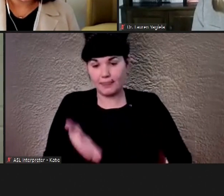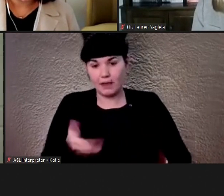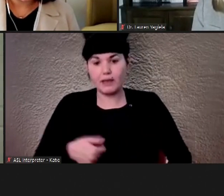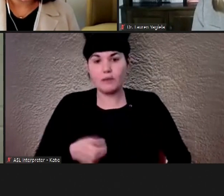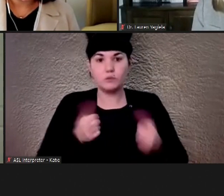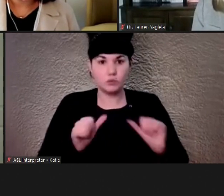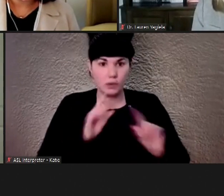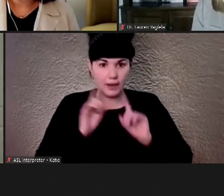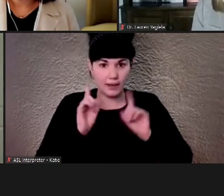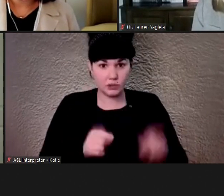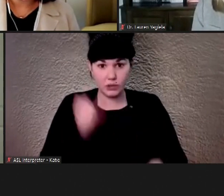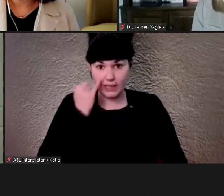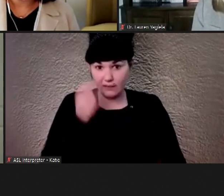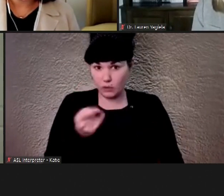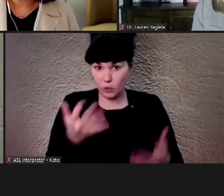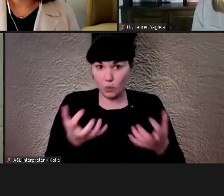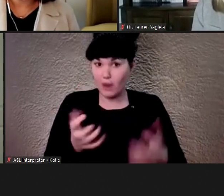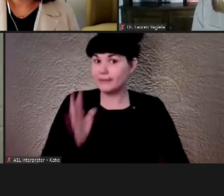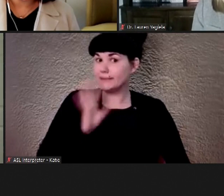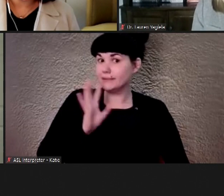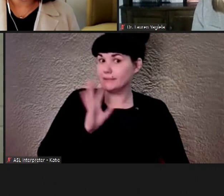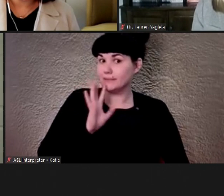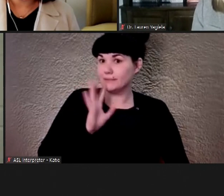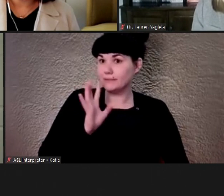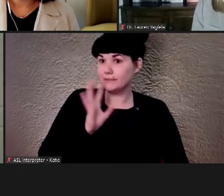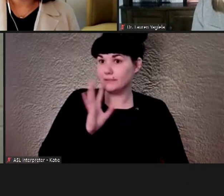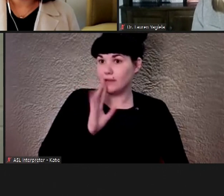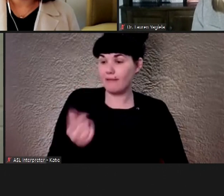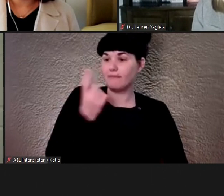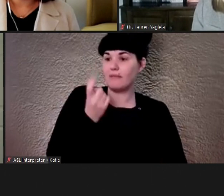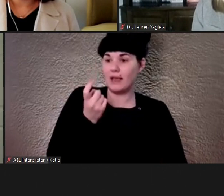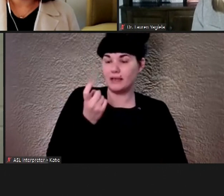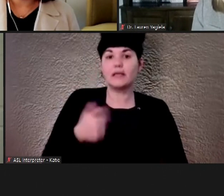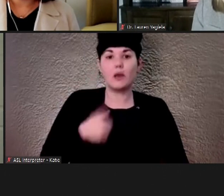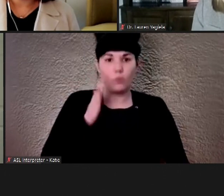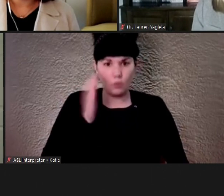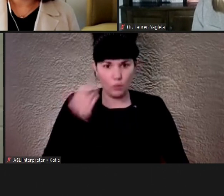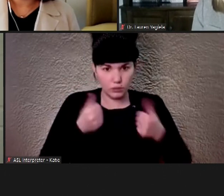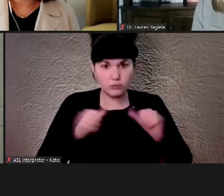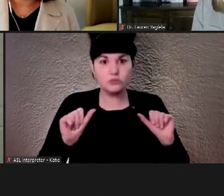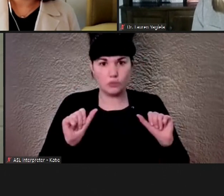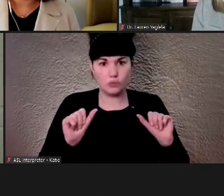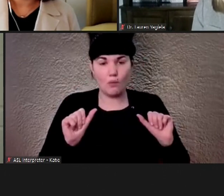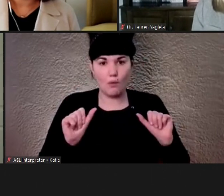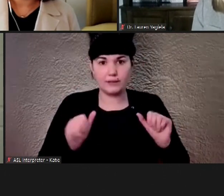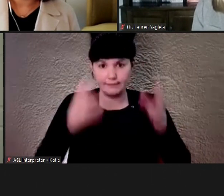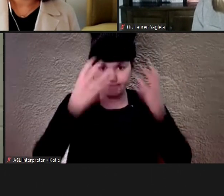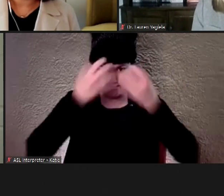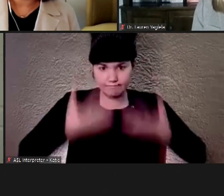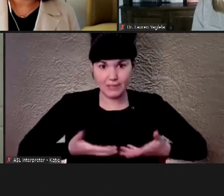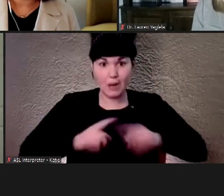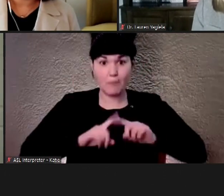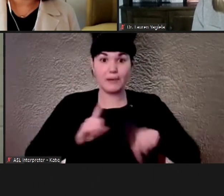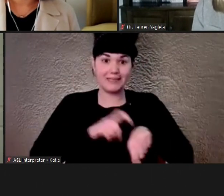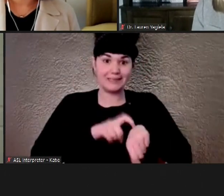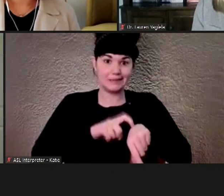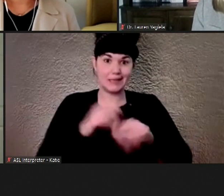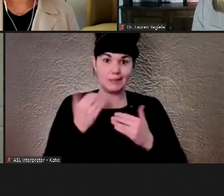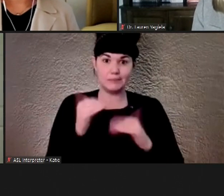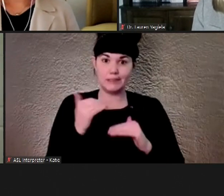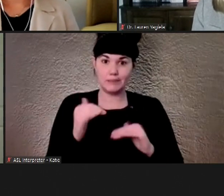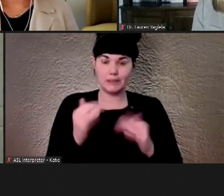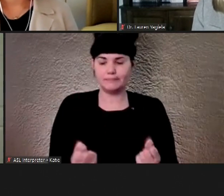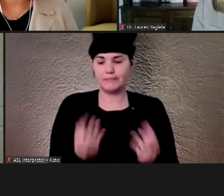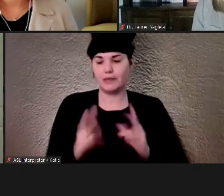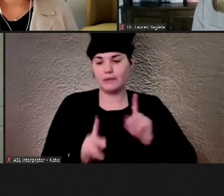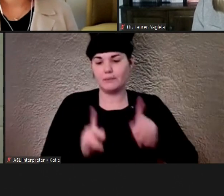live, please let me know, and I will do my best to allow for that. But again, we're a bit limited on time, and there's a lot of you today with